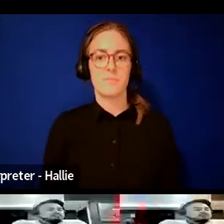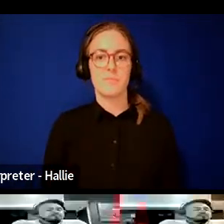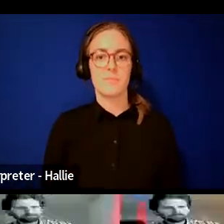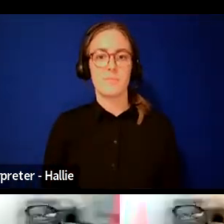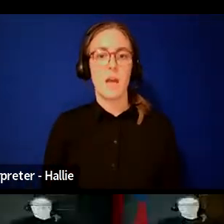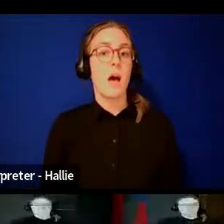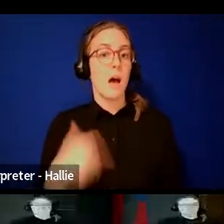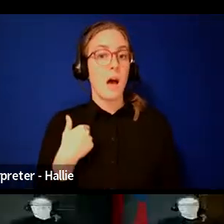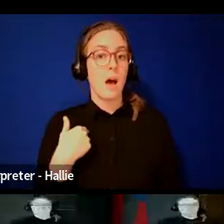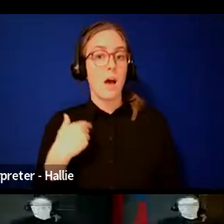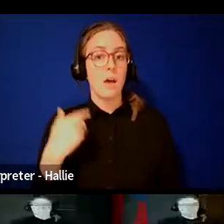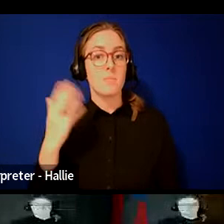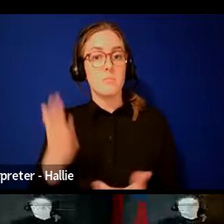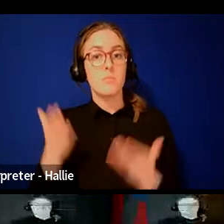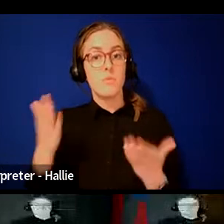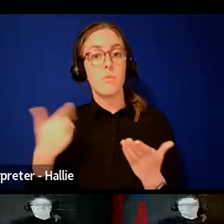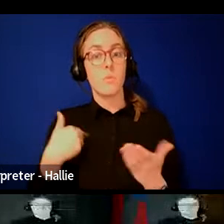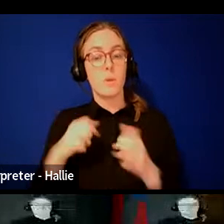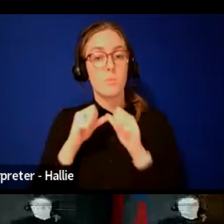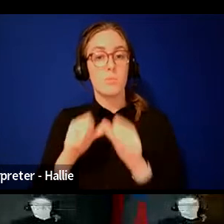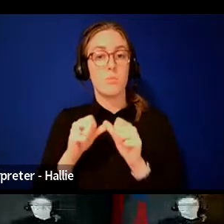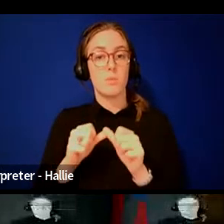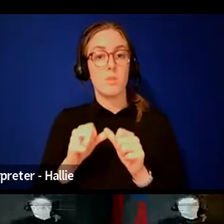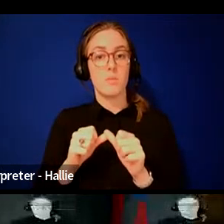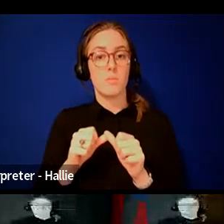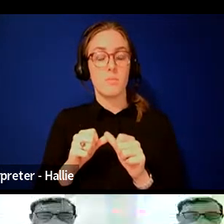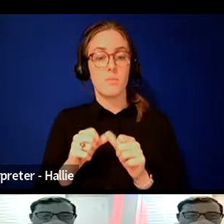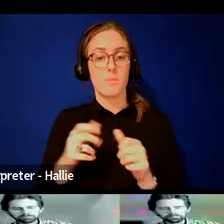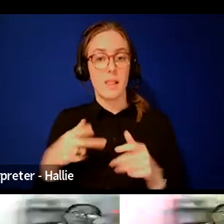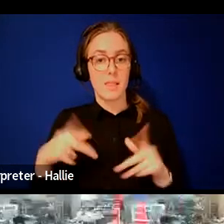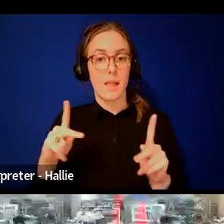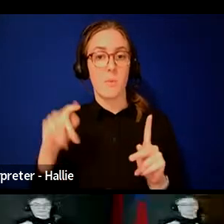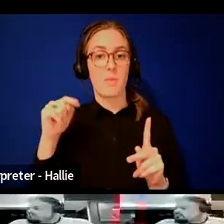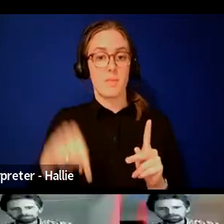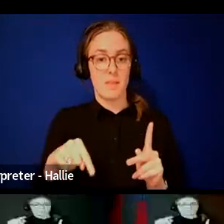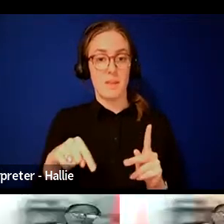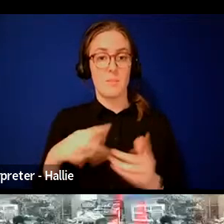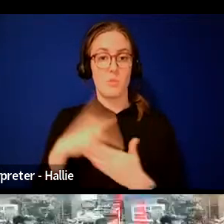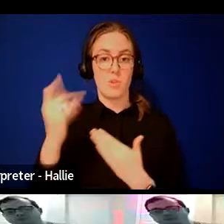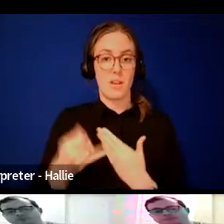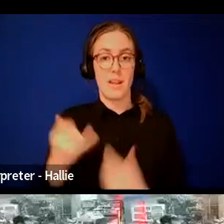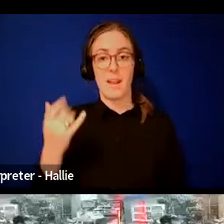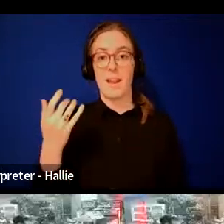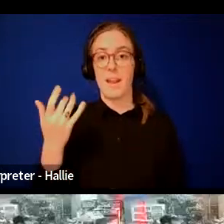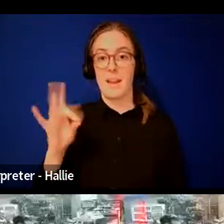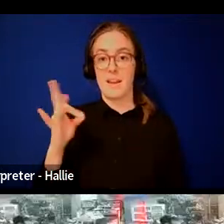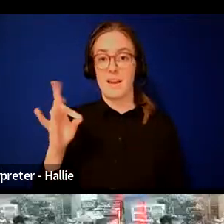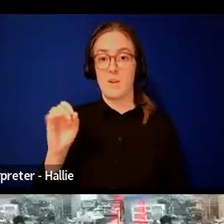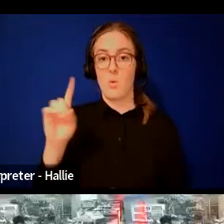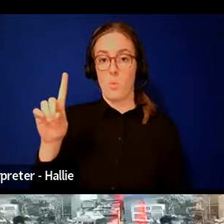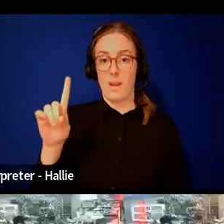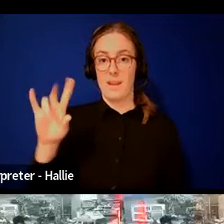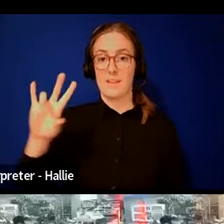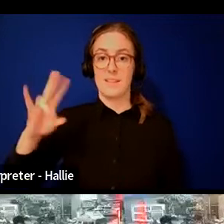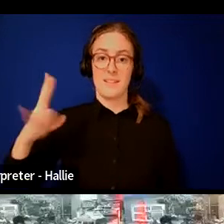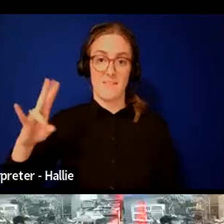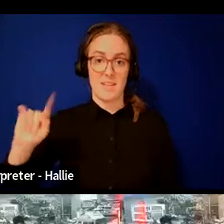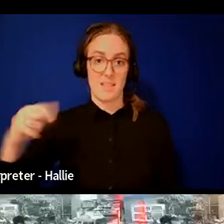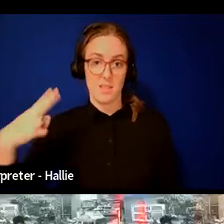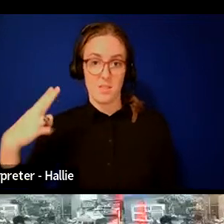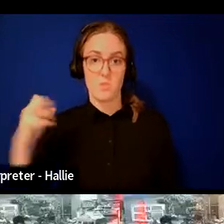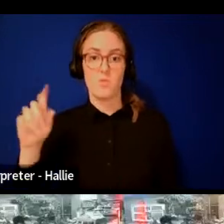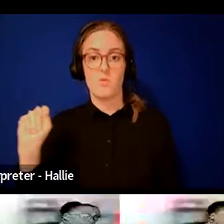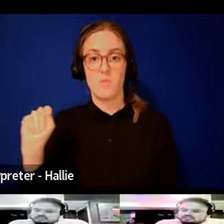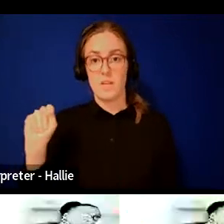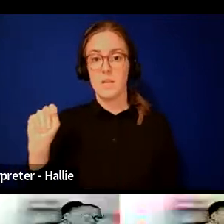I move that we proceed with allowing this project at 1801 17th Street on